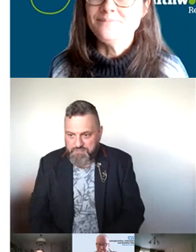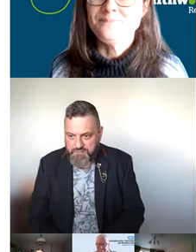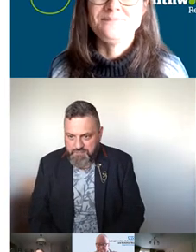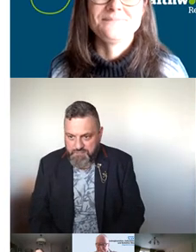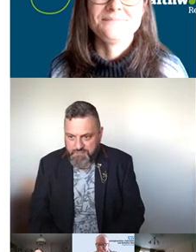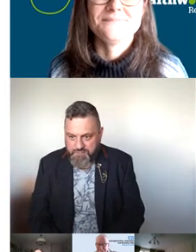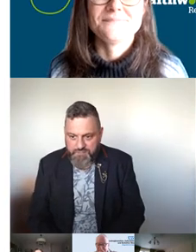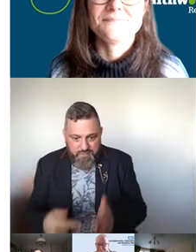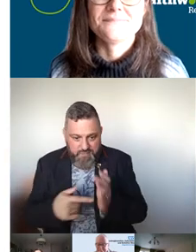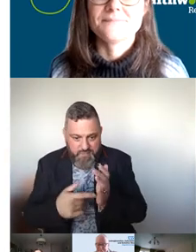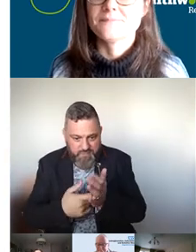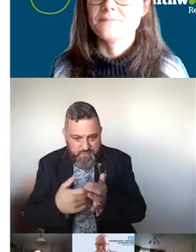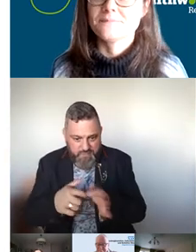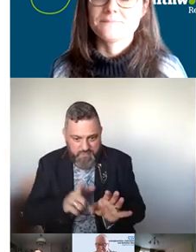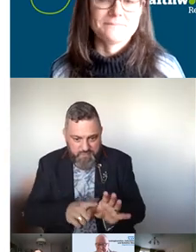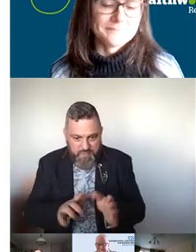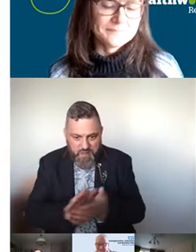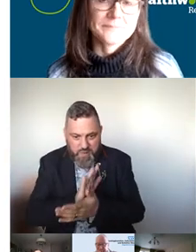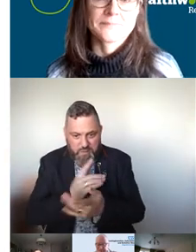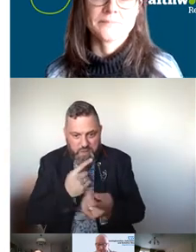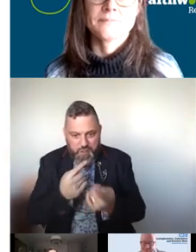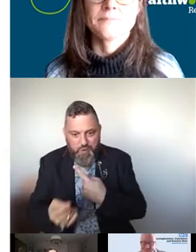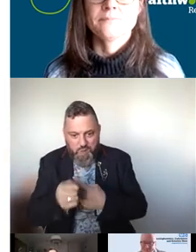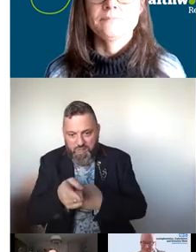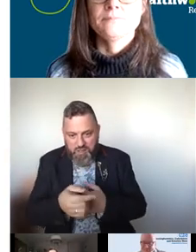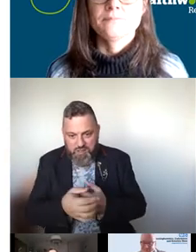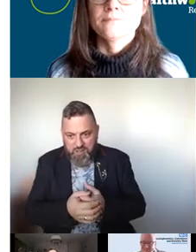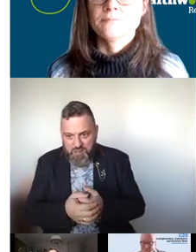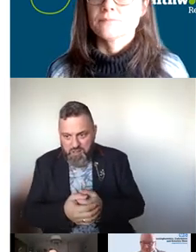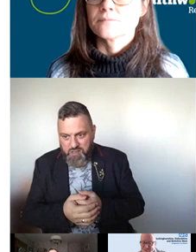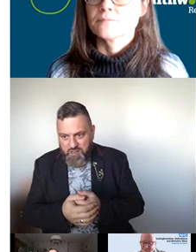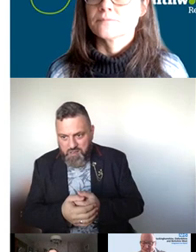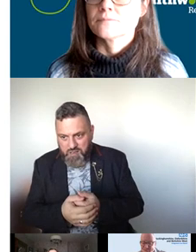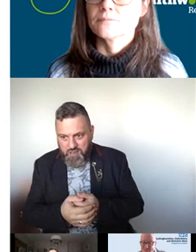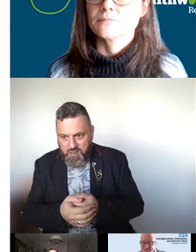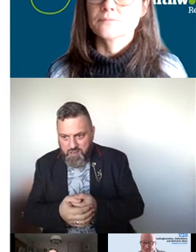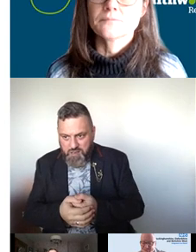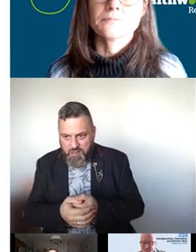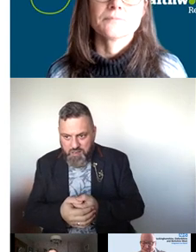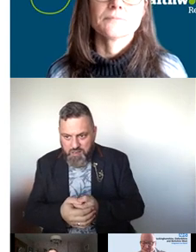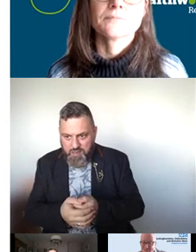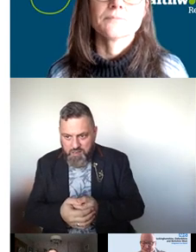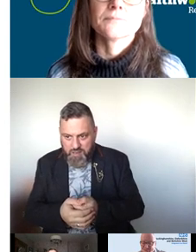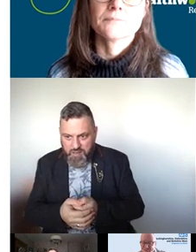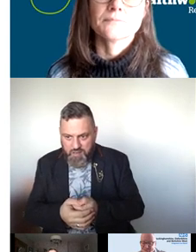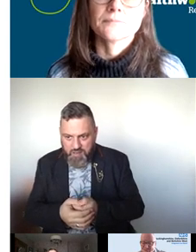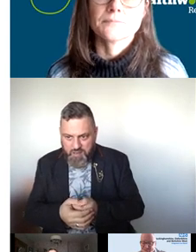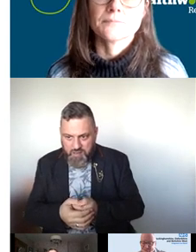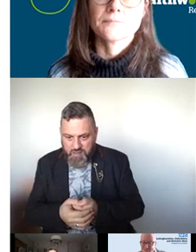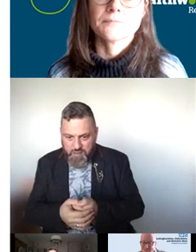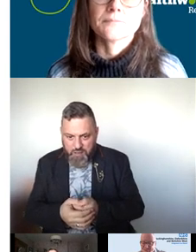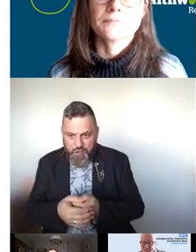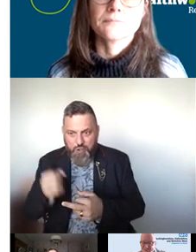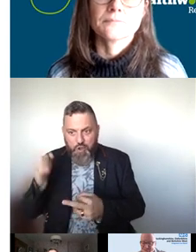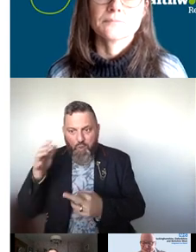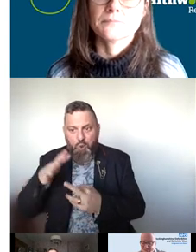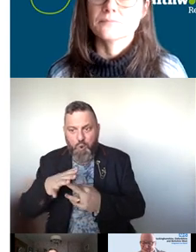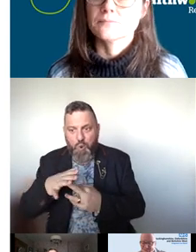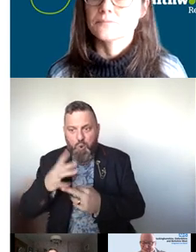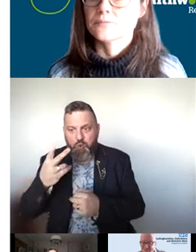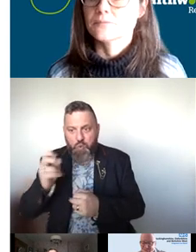Tracy. Yeah, I'm happy to start with that. And thank you, really helpful question. Core 20+5,